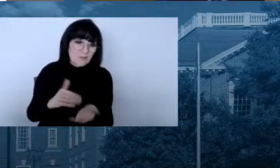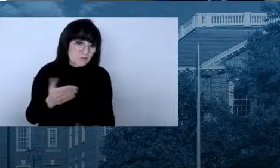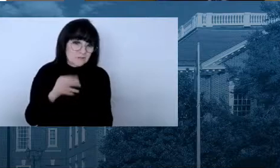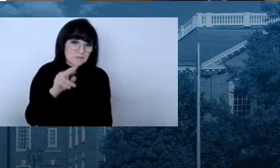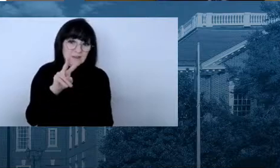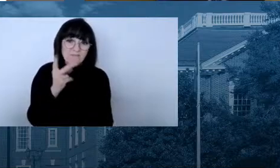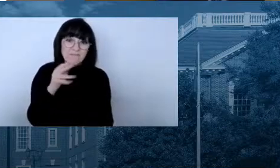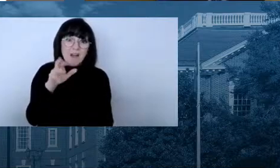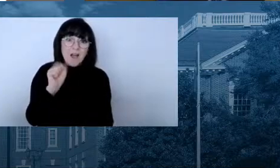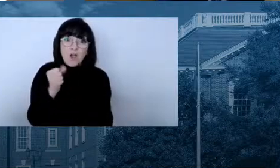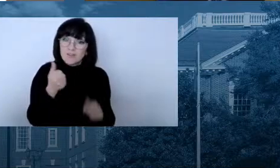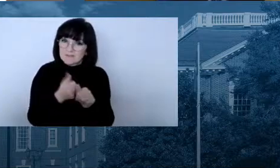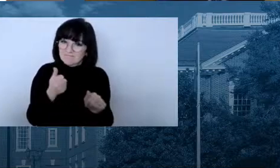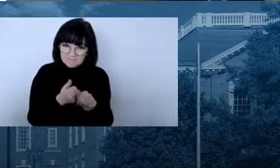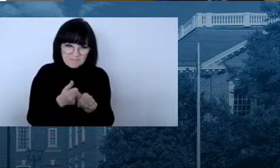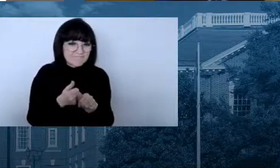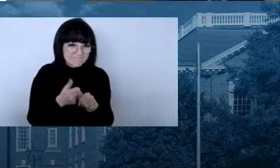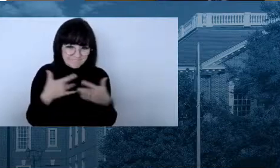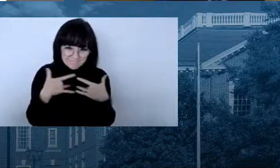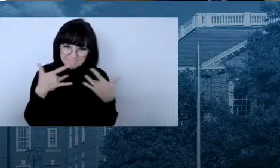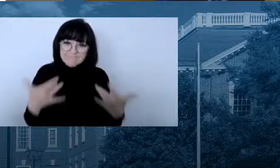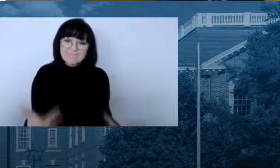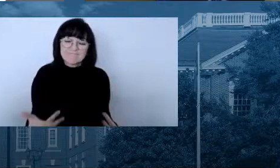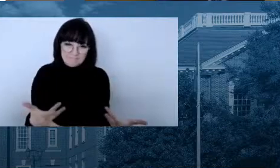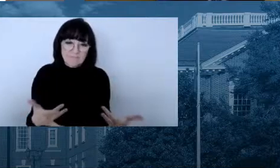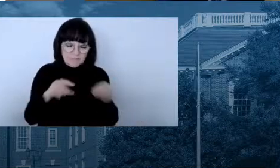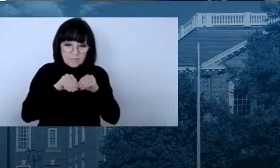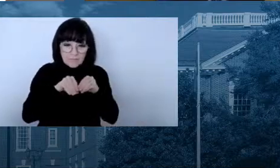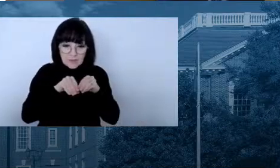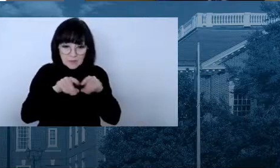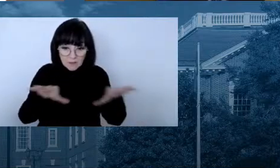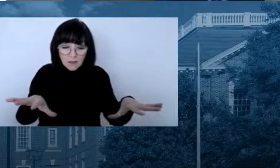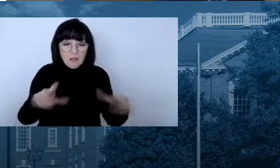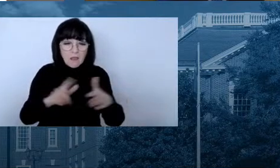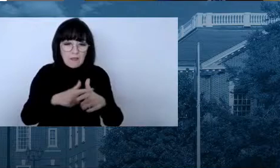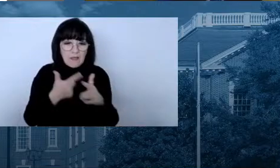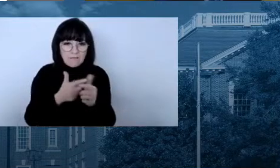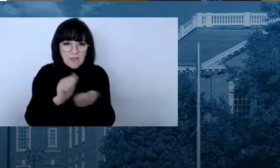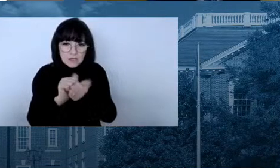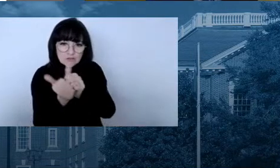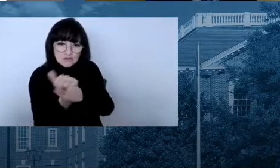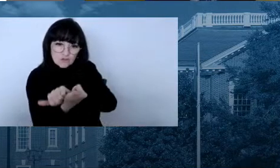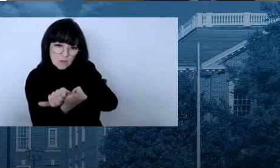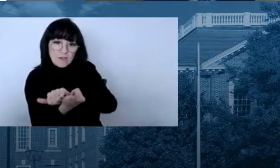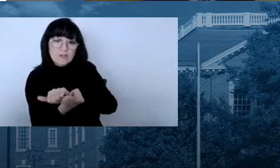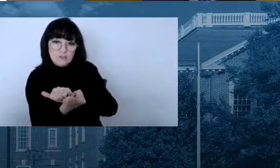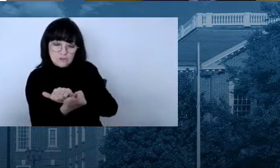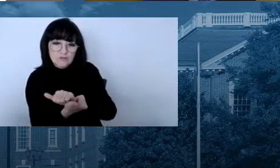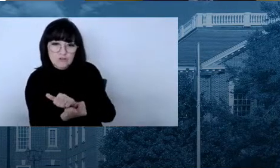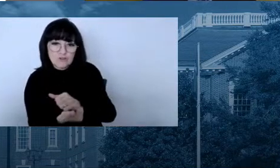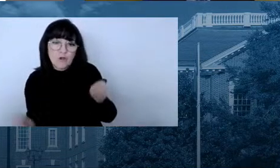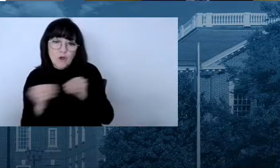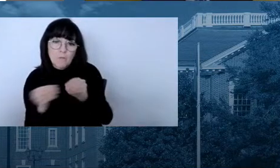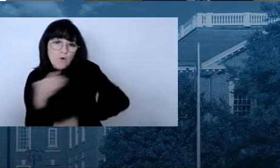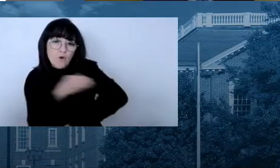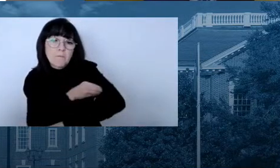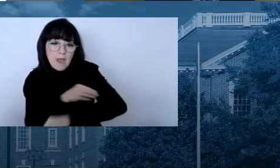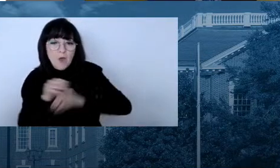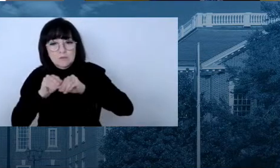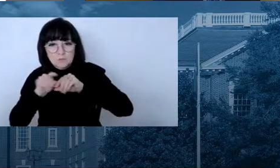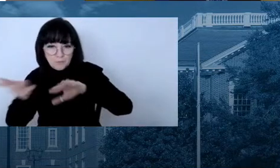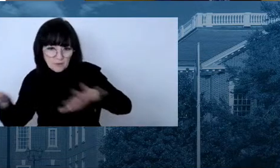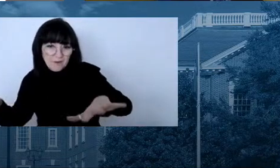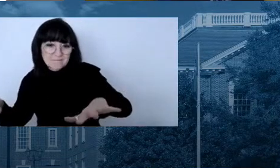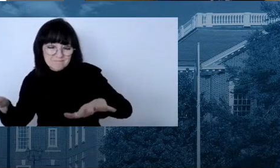mutate readily as they infect hosts. And so the most readily accessible host is an